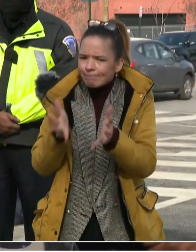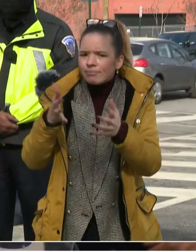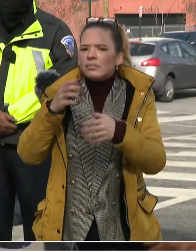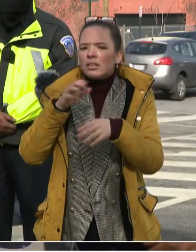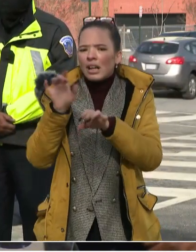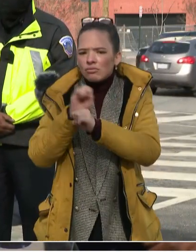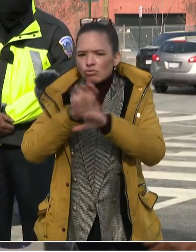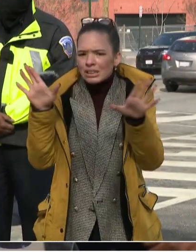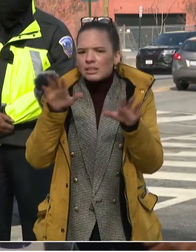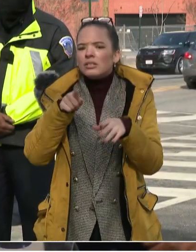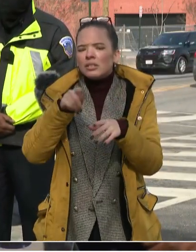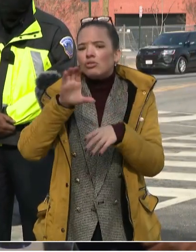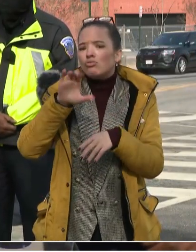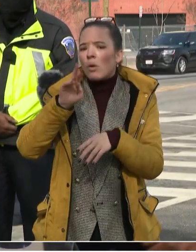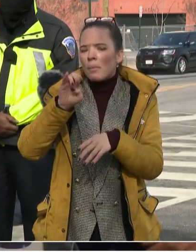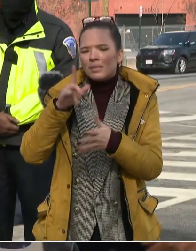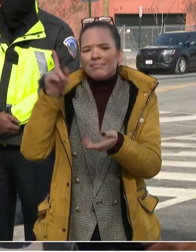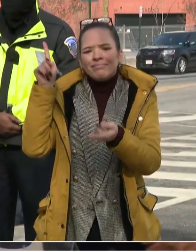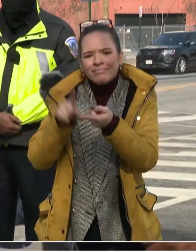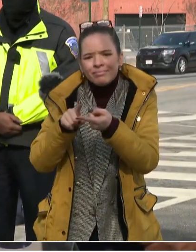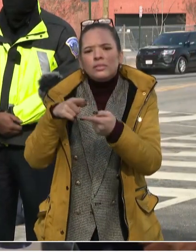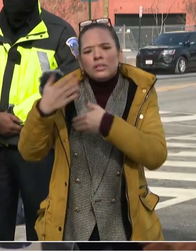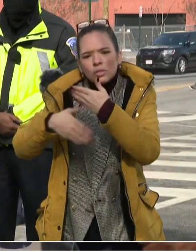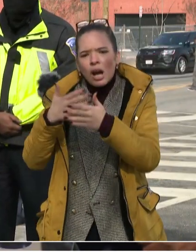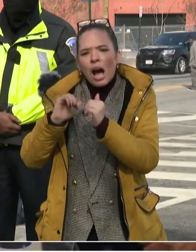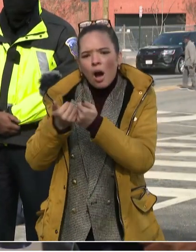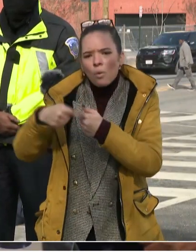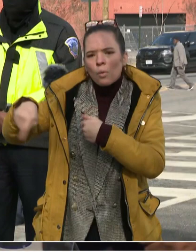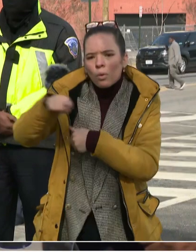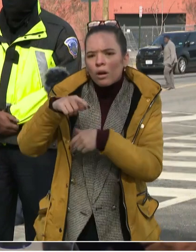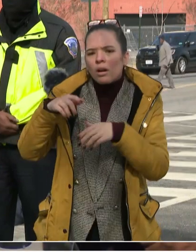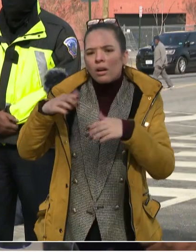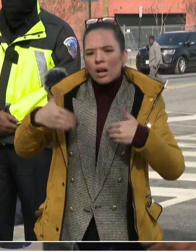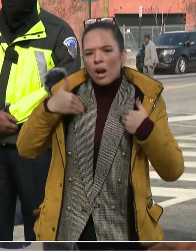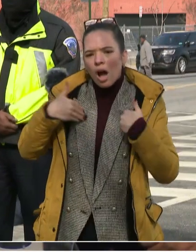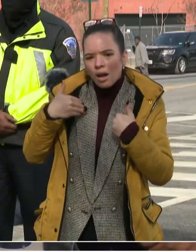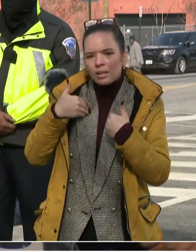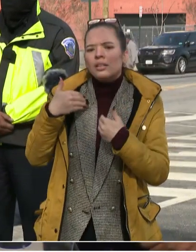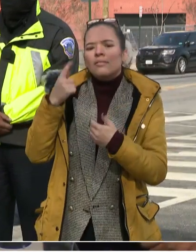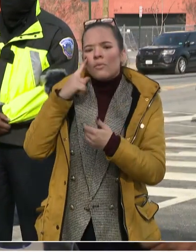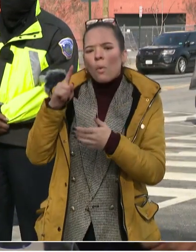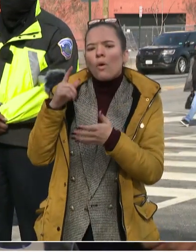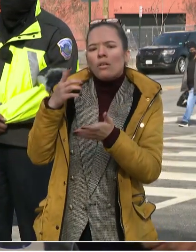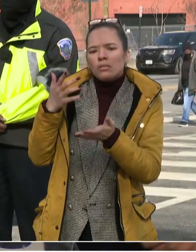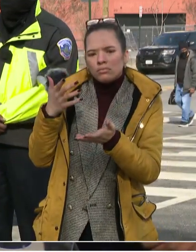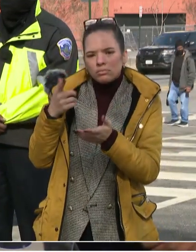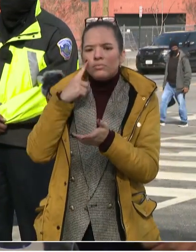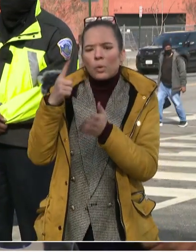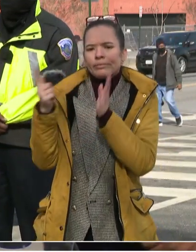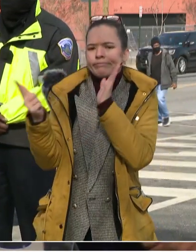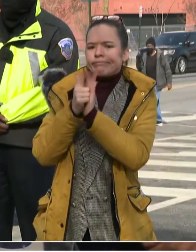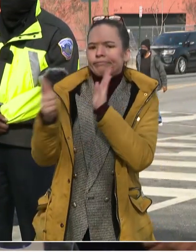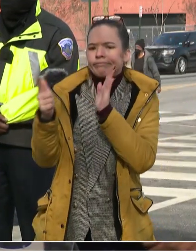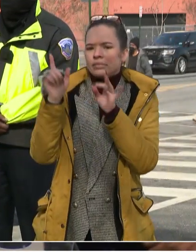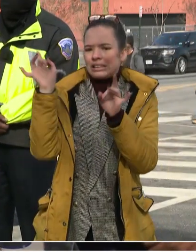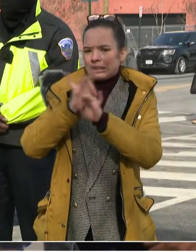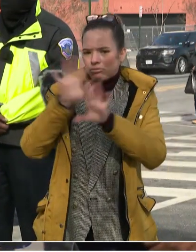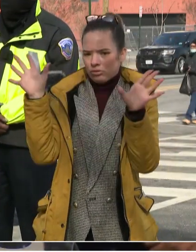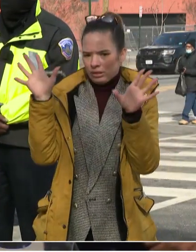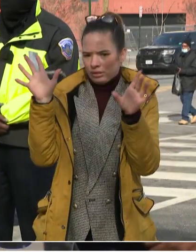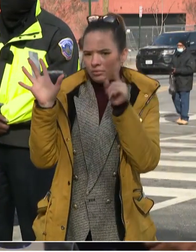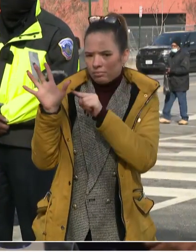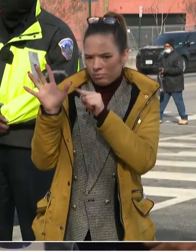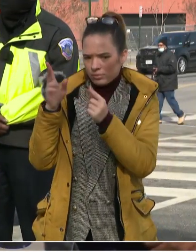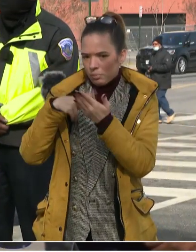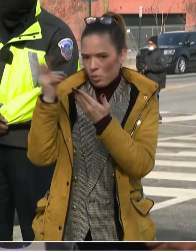young adults through our county's Hope in Action anti-violence project. And I want to thank Pastor Tony Lee and the Community of Hope and all